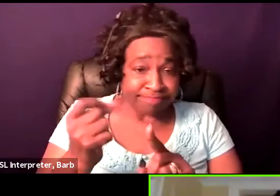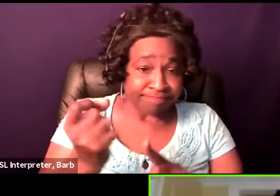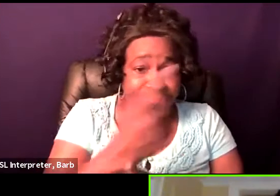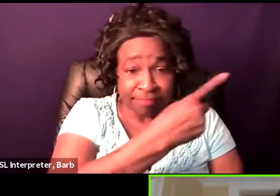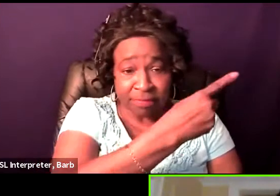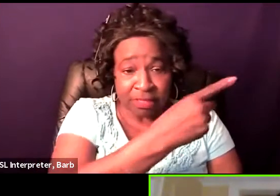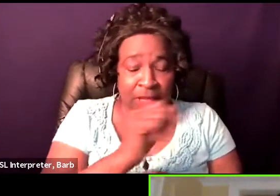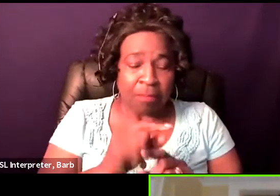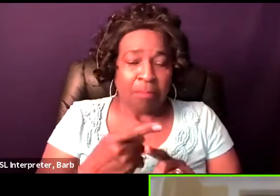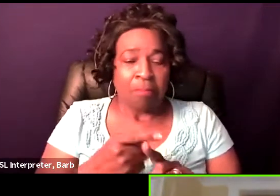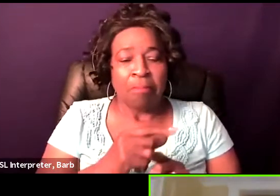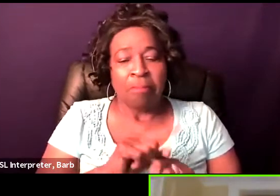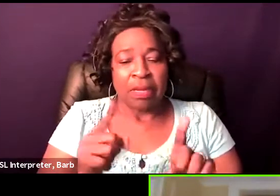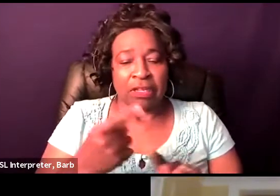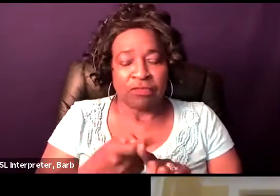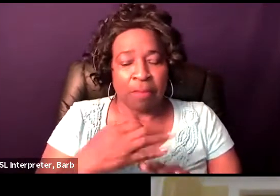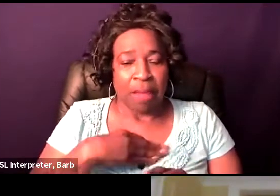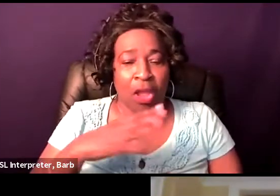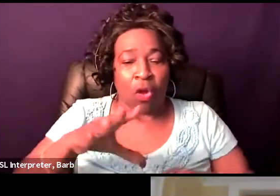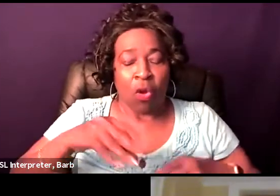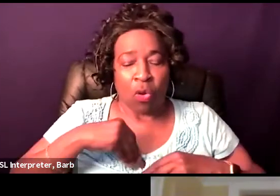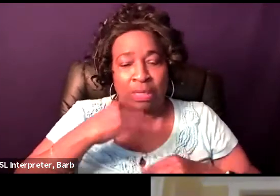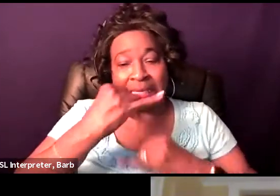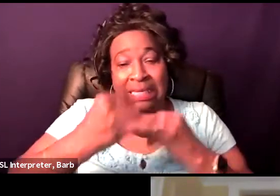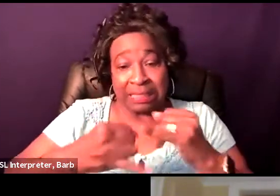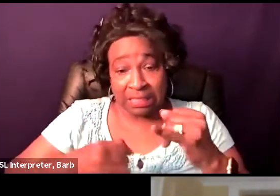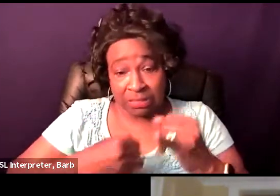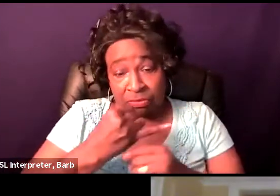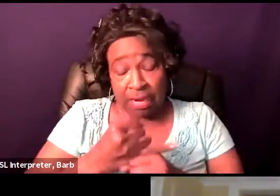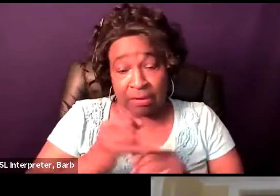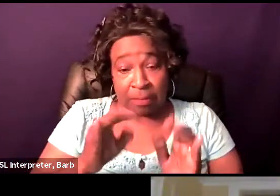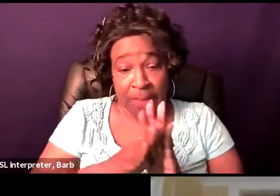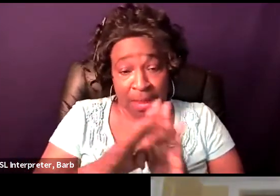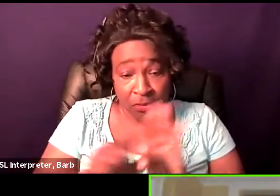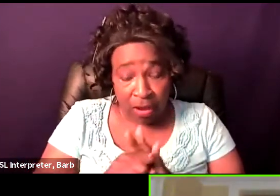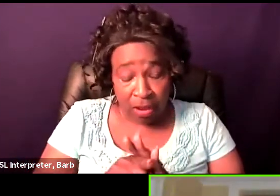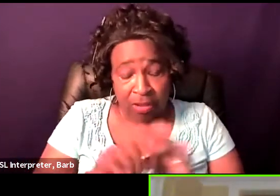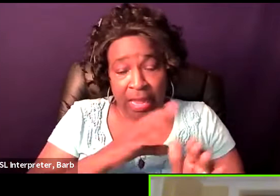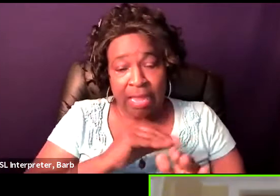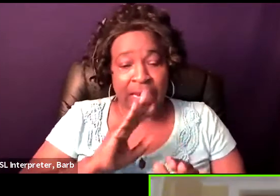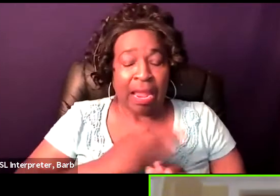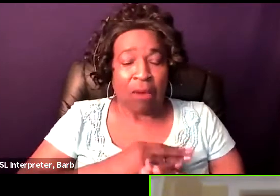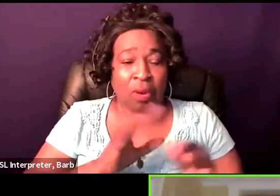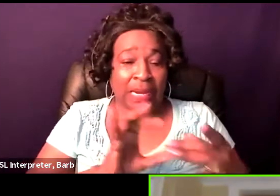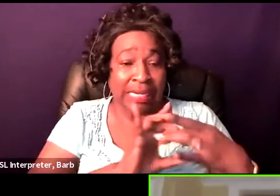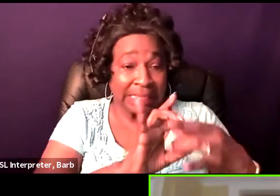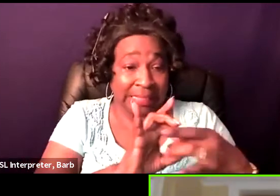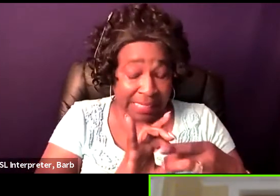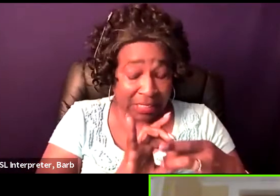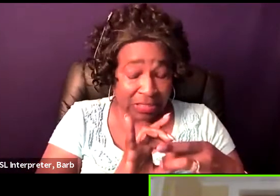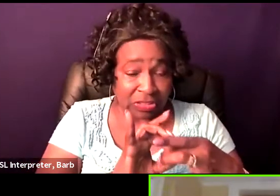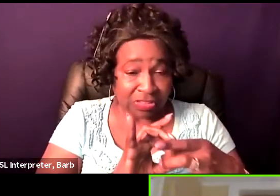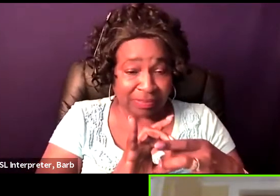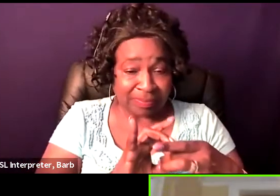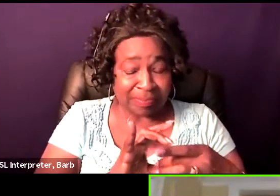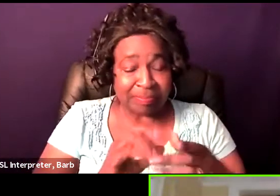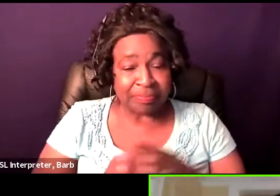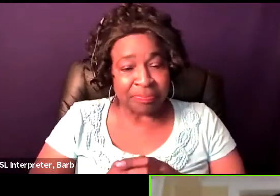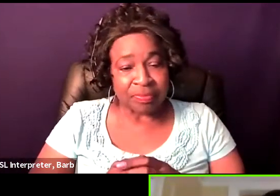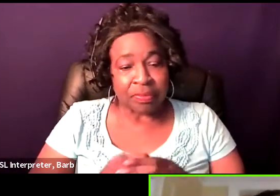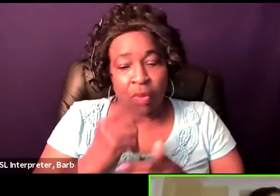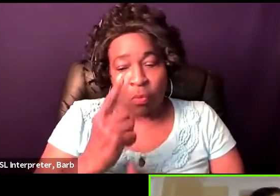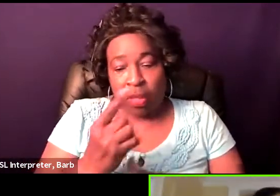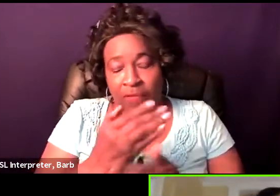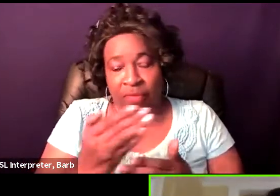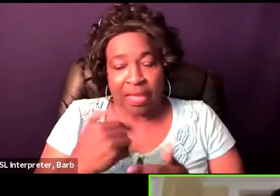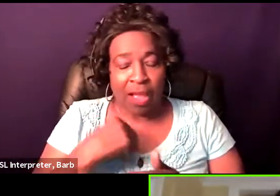my own international yeah. background and our connection to Swaziland, I guess. Yay. One of the things I